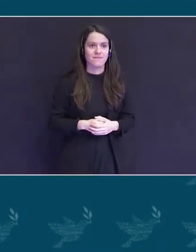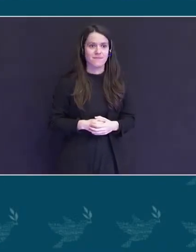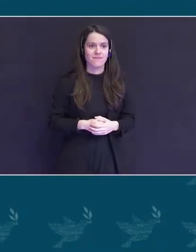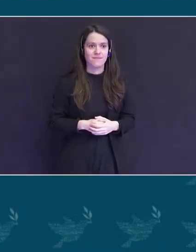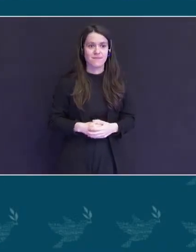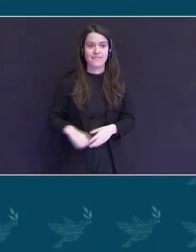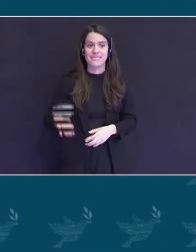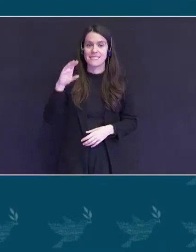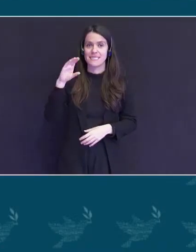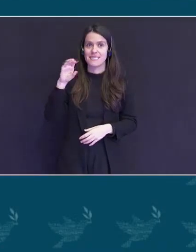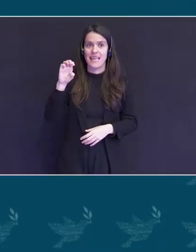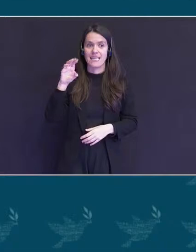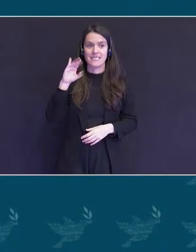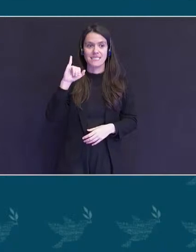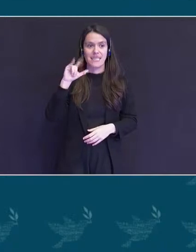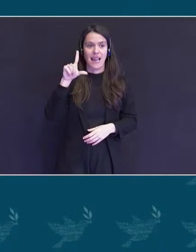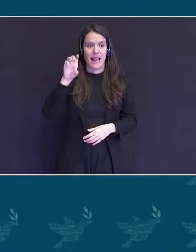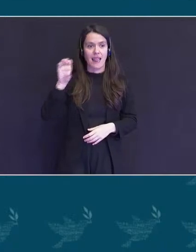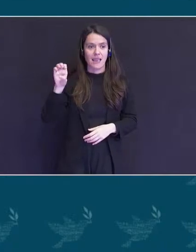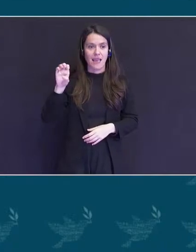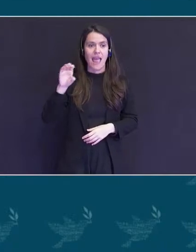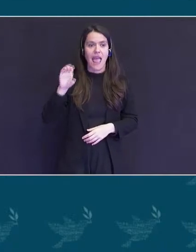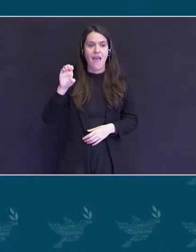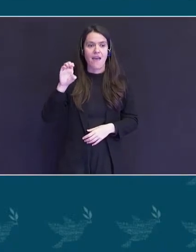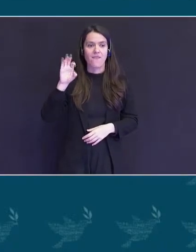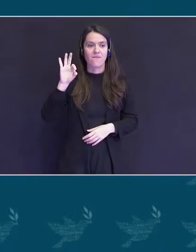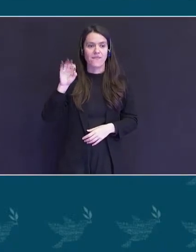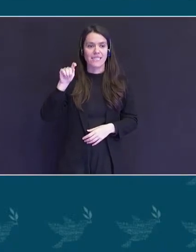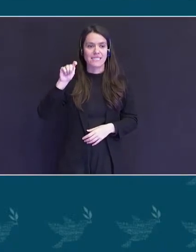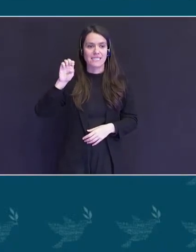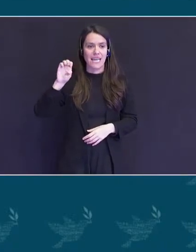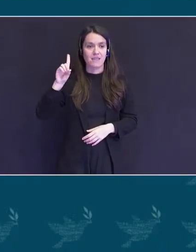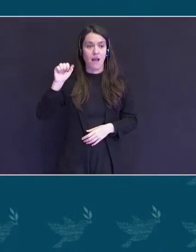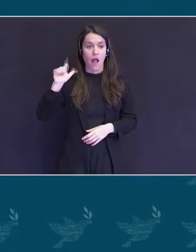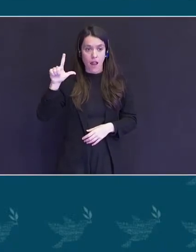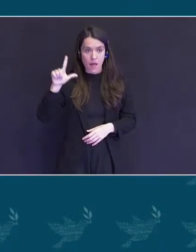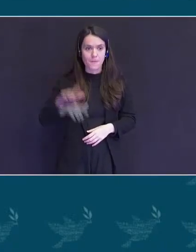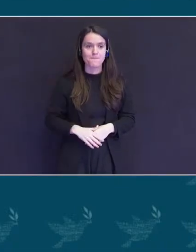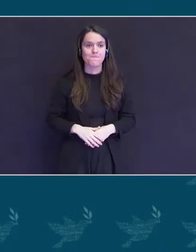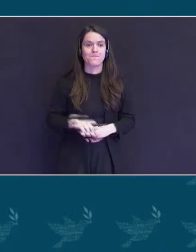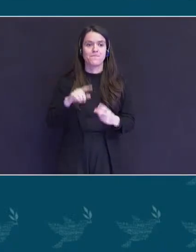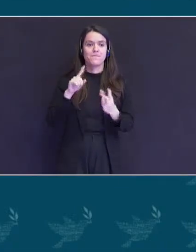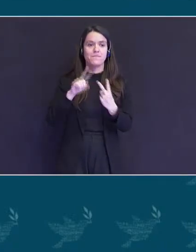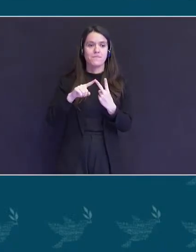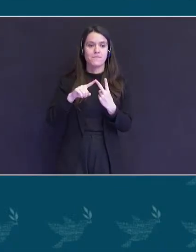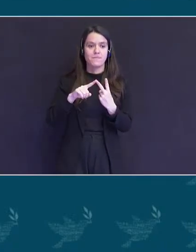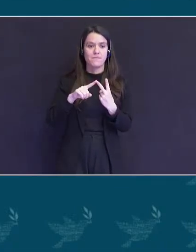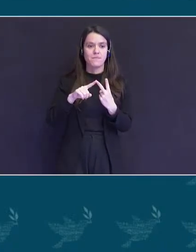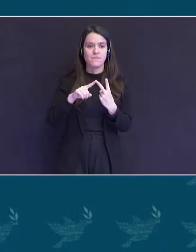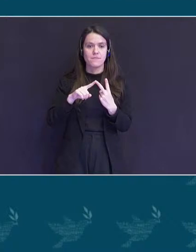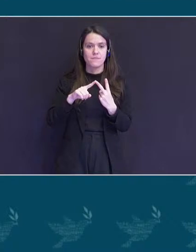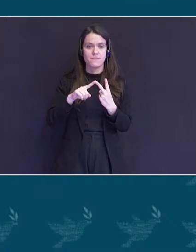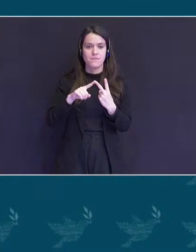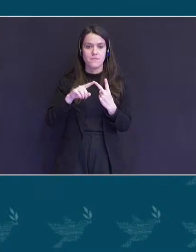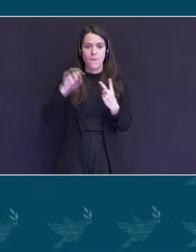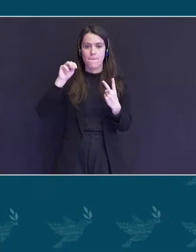Miss Cecile Eftedal, Miss Monge Tlaka,